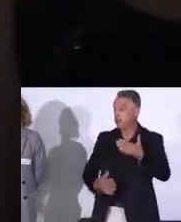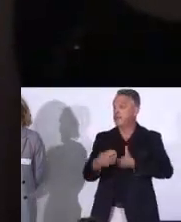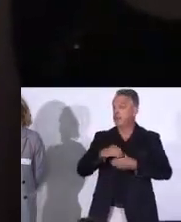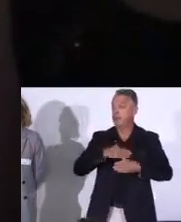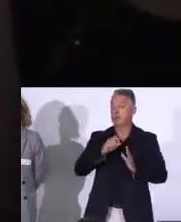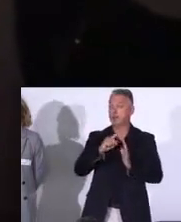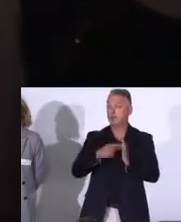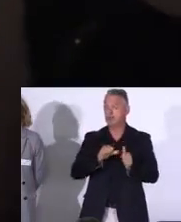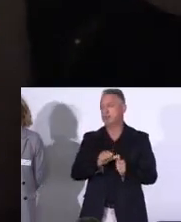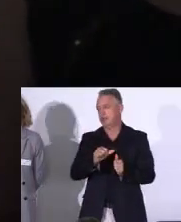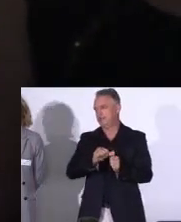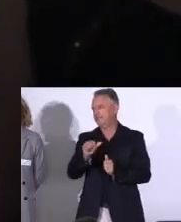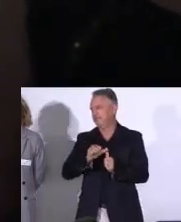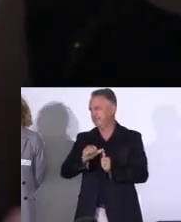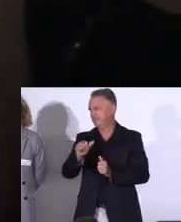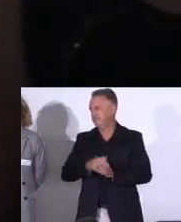outcomes. So